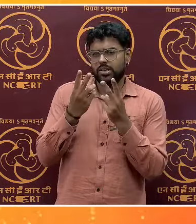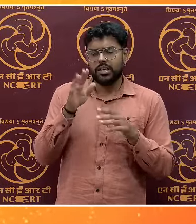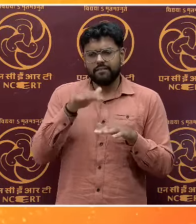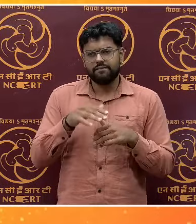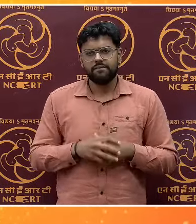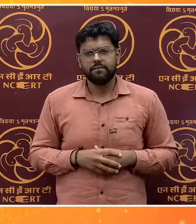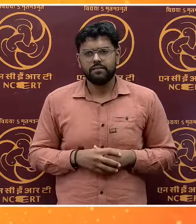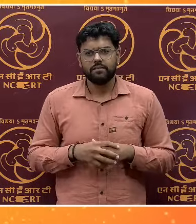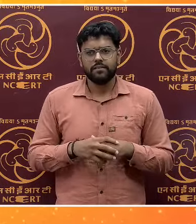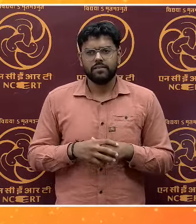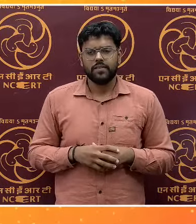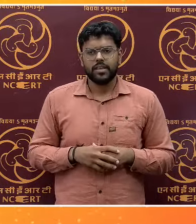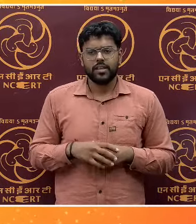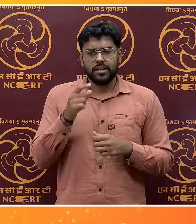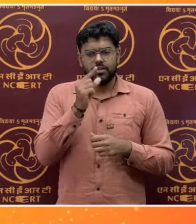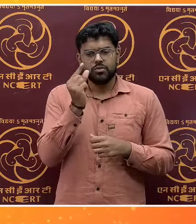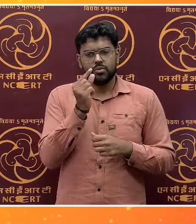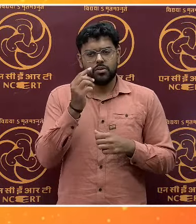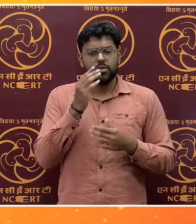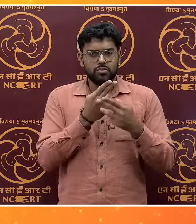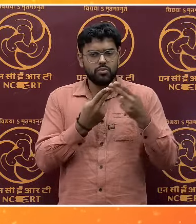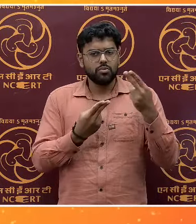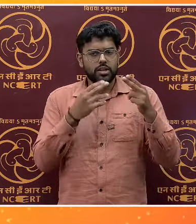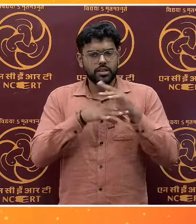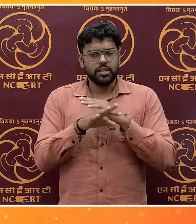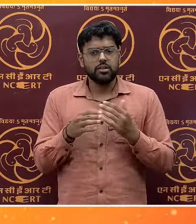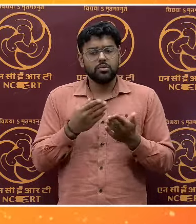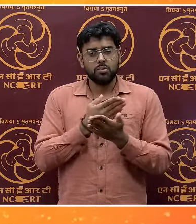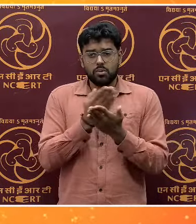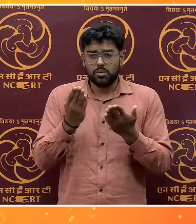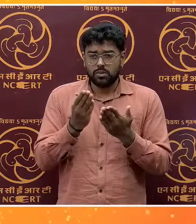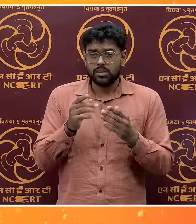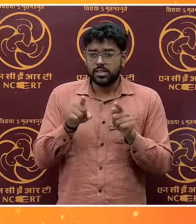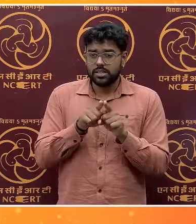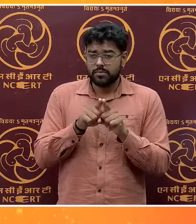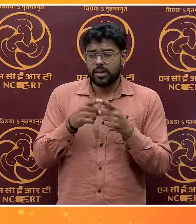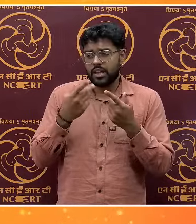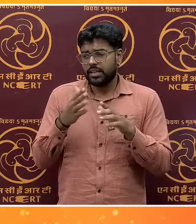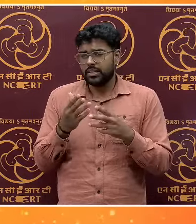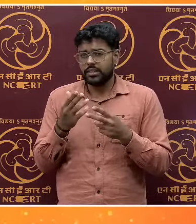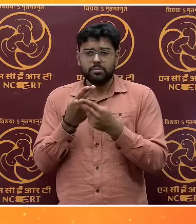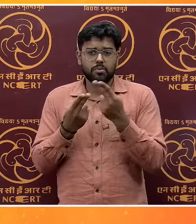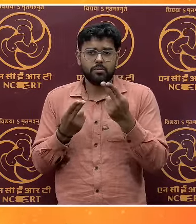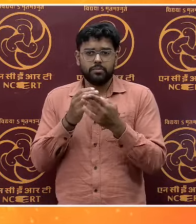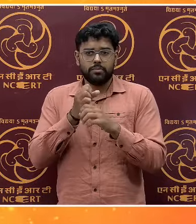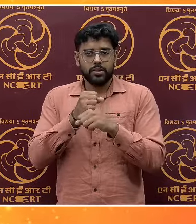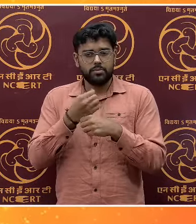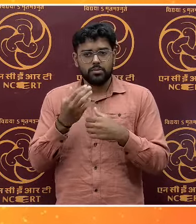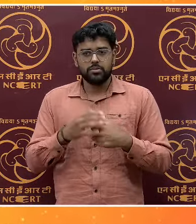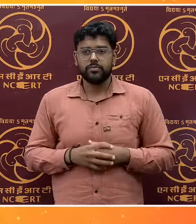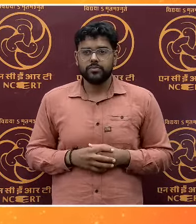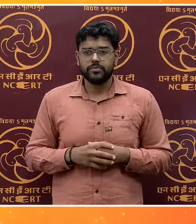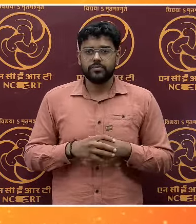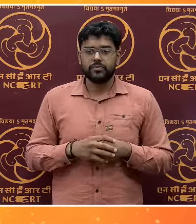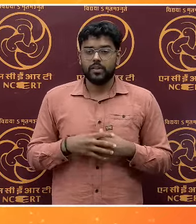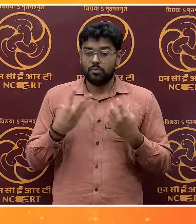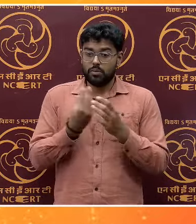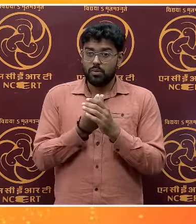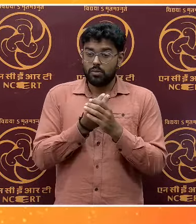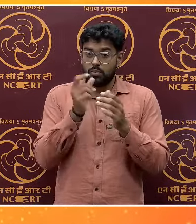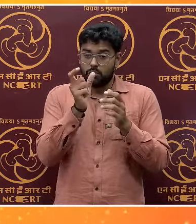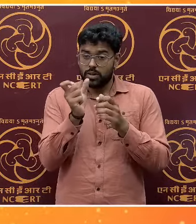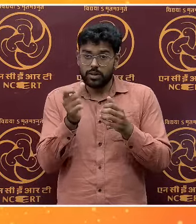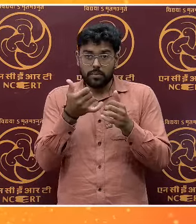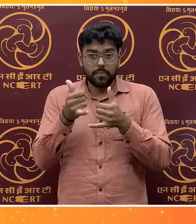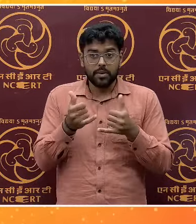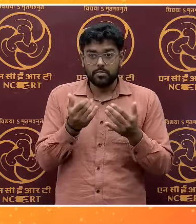there, and they Yes. have been used in the poem, and you can use them to create any poem. Yes, ma'am. And also, we can play with the words.